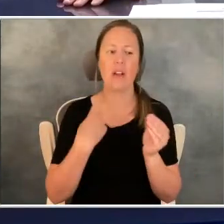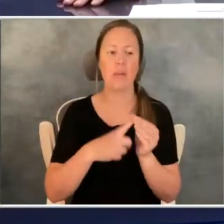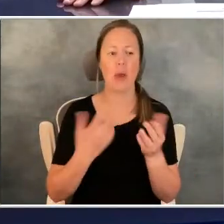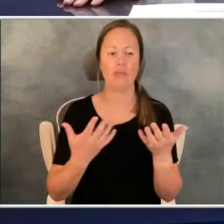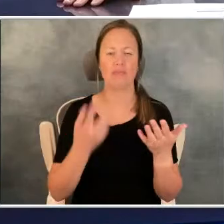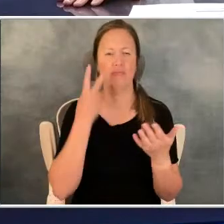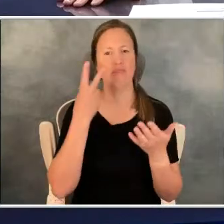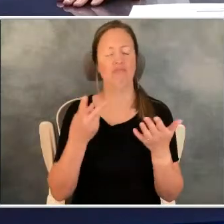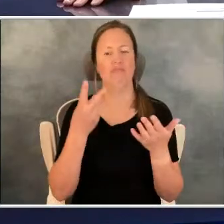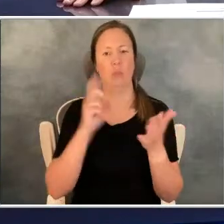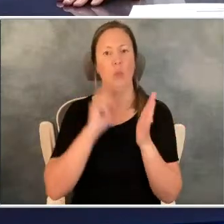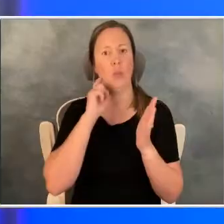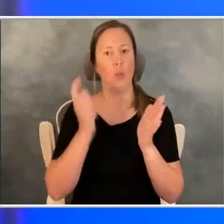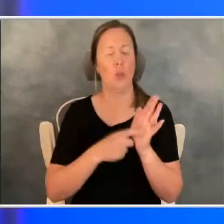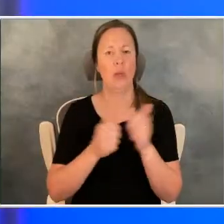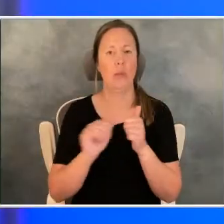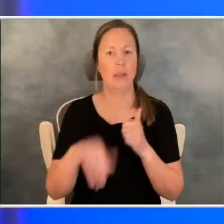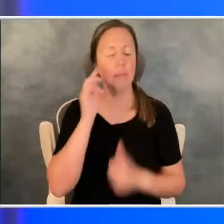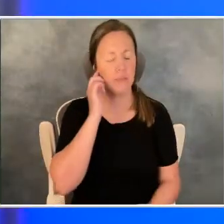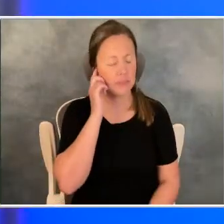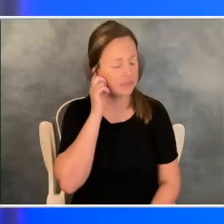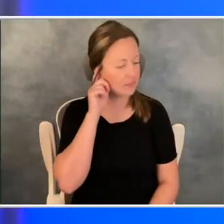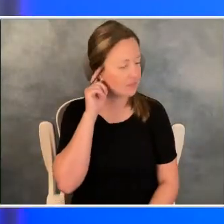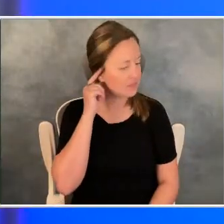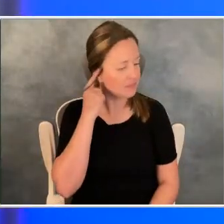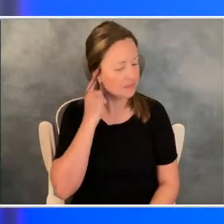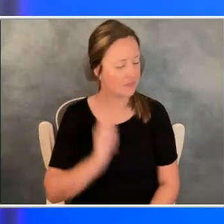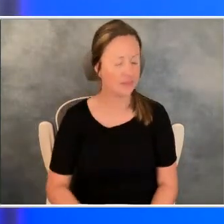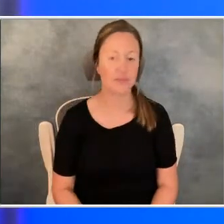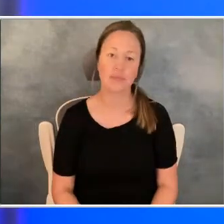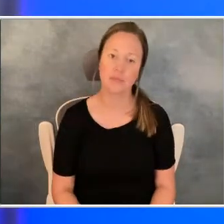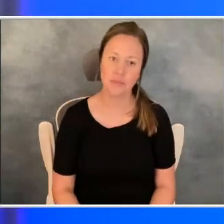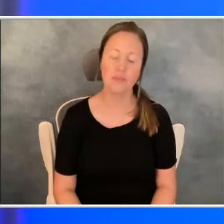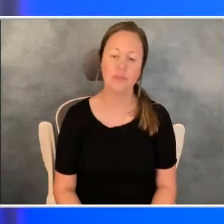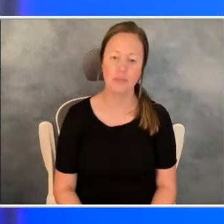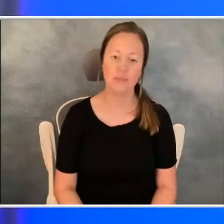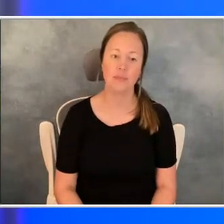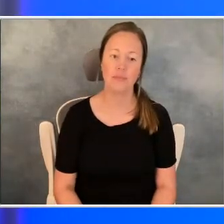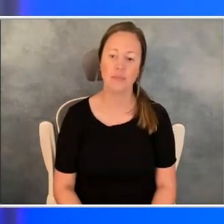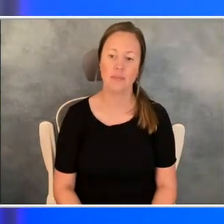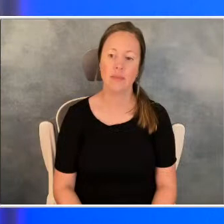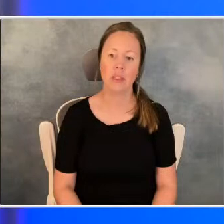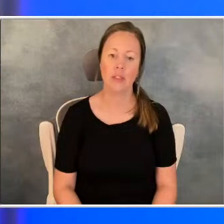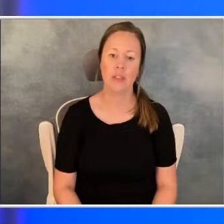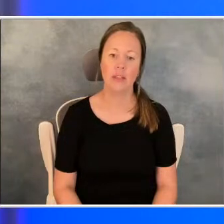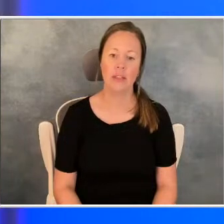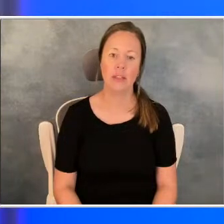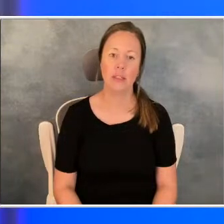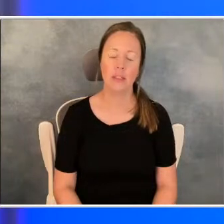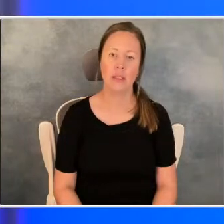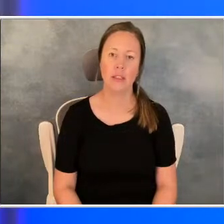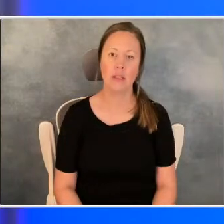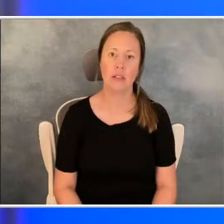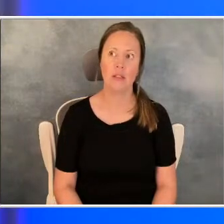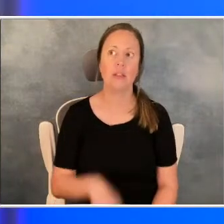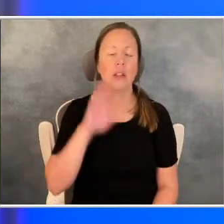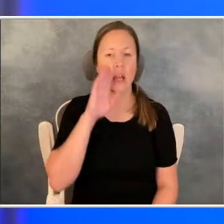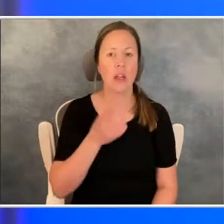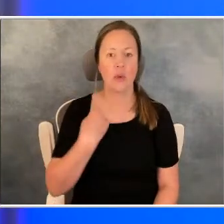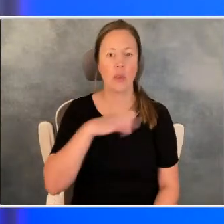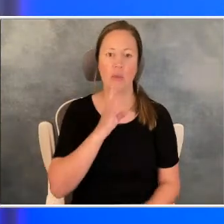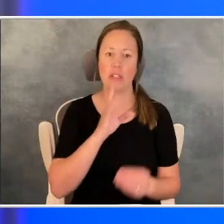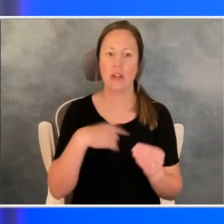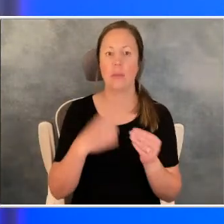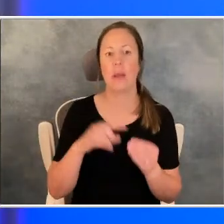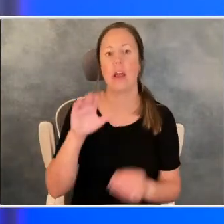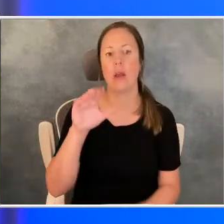Okay. Well, you know, I'm sure we've talked, you've talked, I don't know if I've been here, but we talked about CAR T products. Yeah.